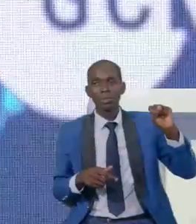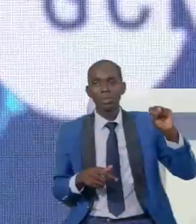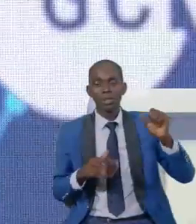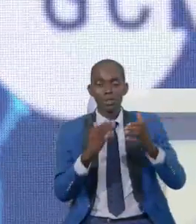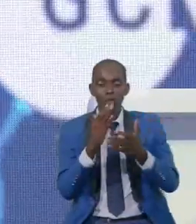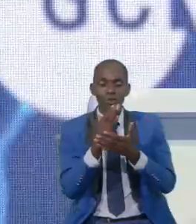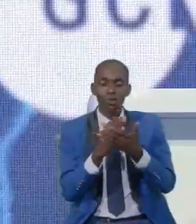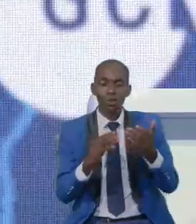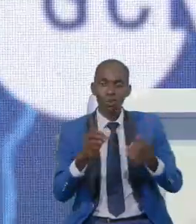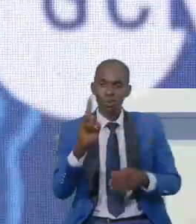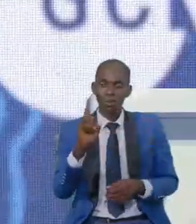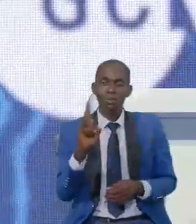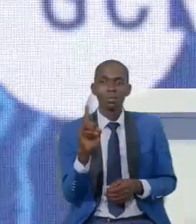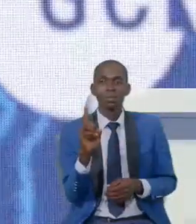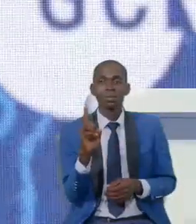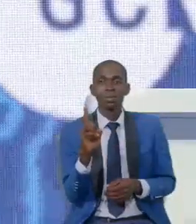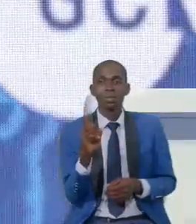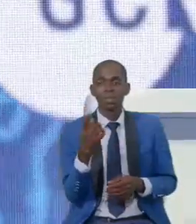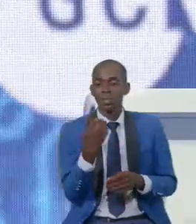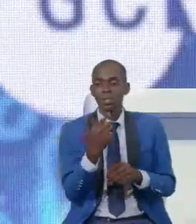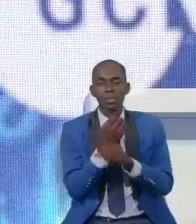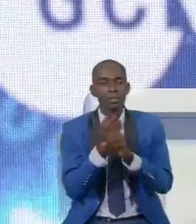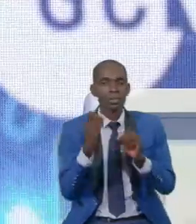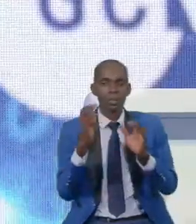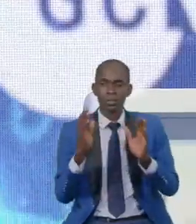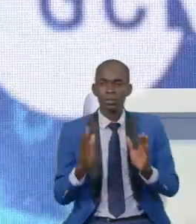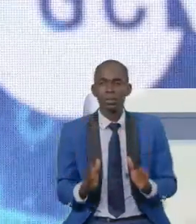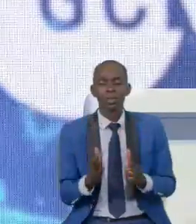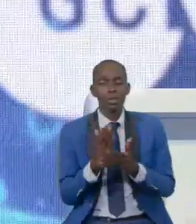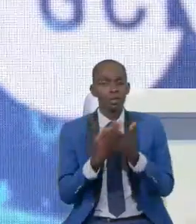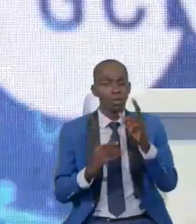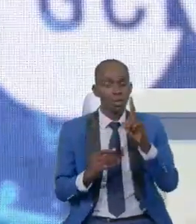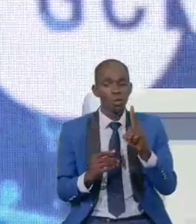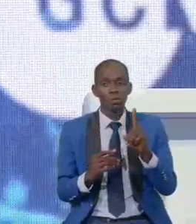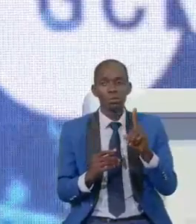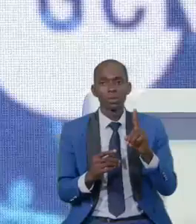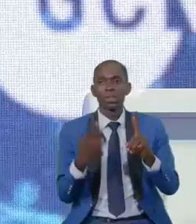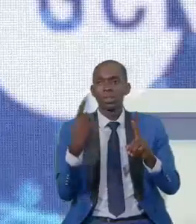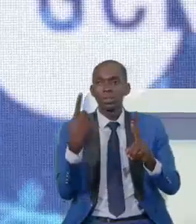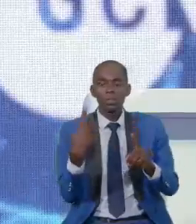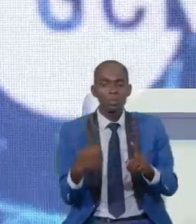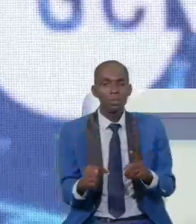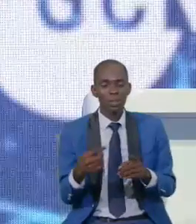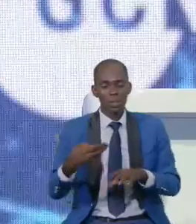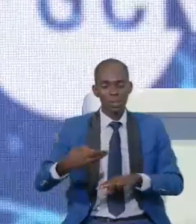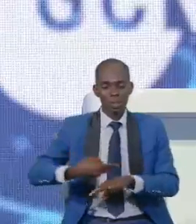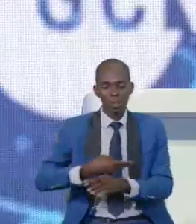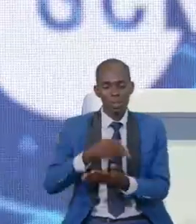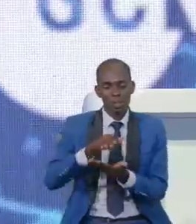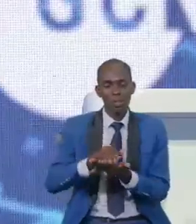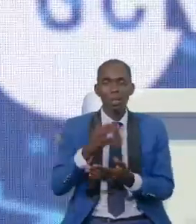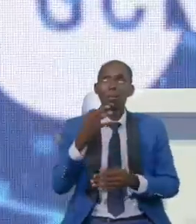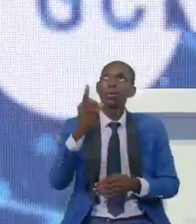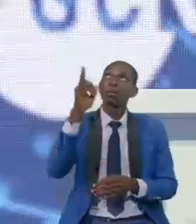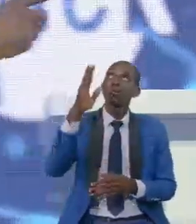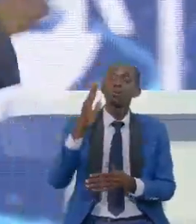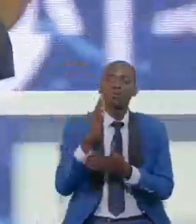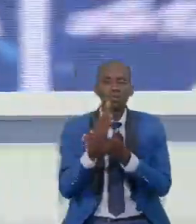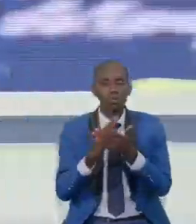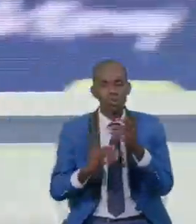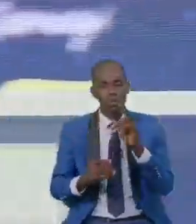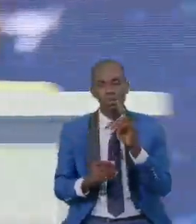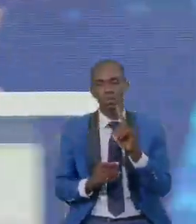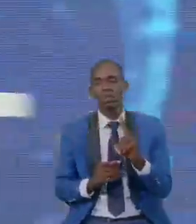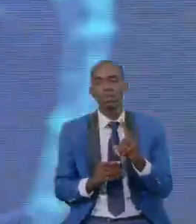somebody, the Savior, somebody, the Lamb of God, somebody